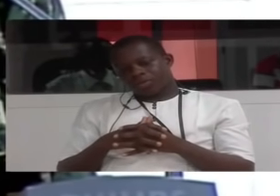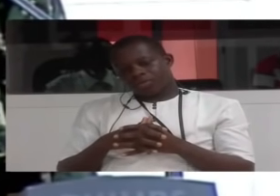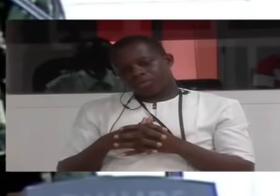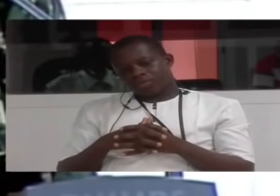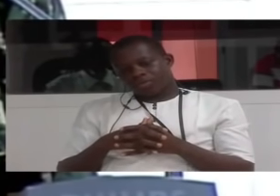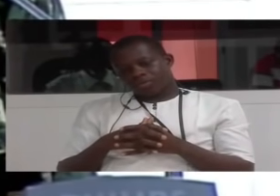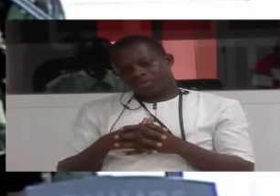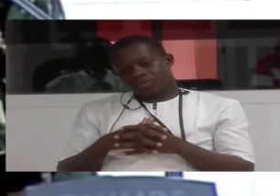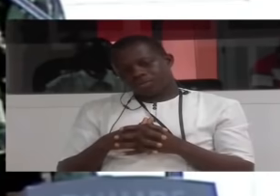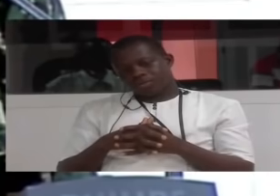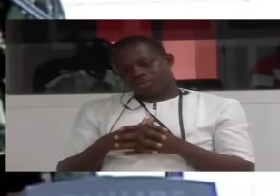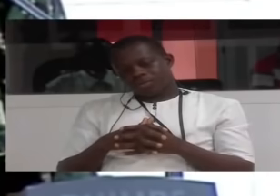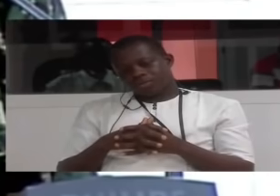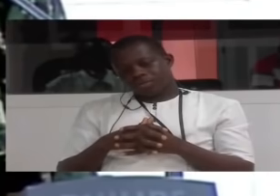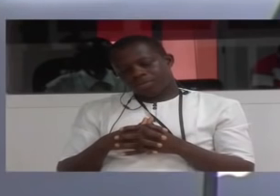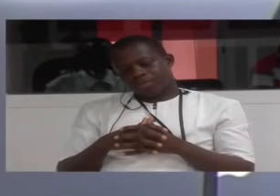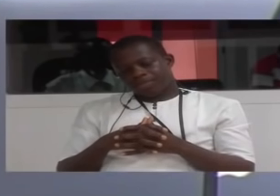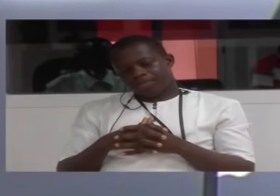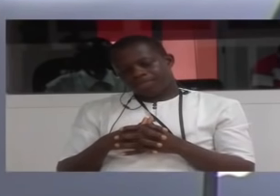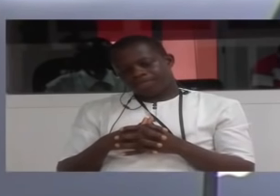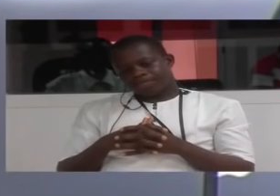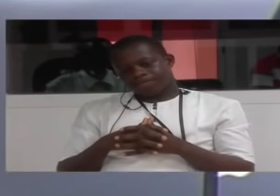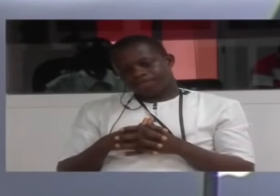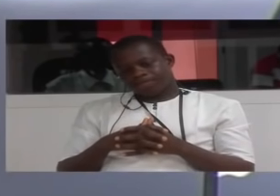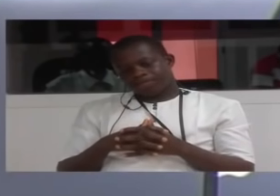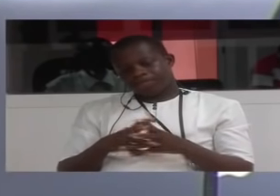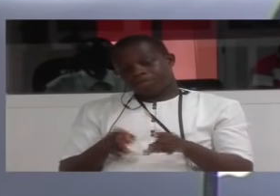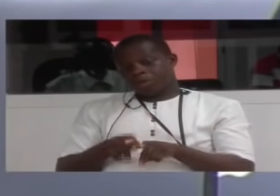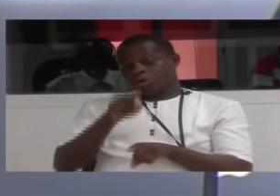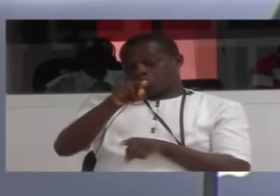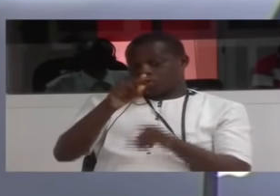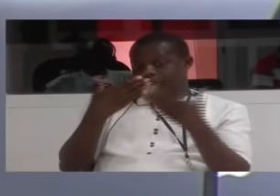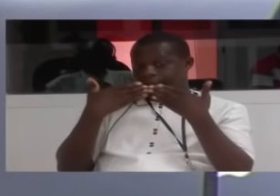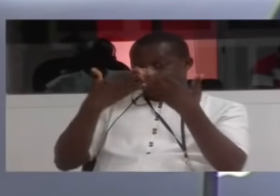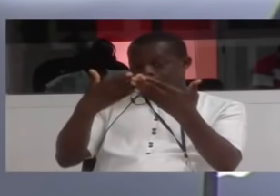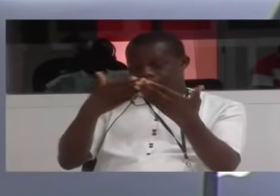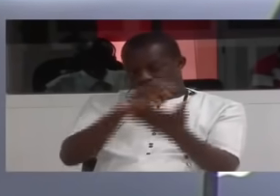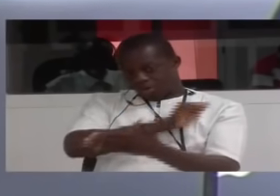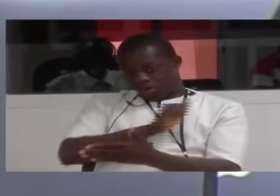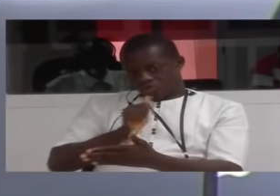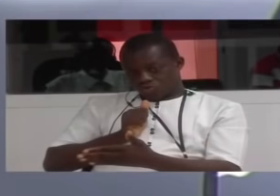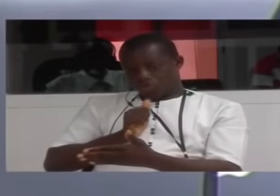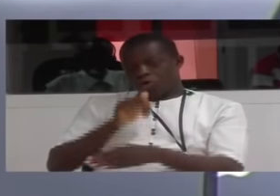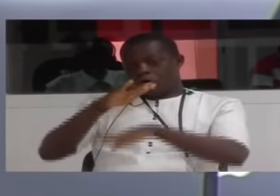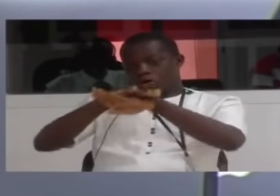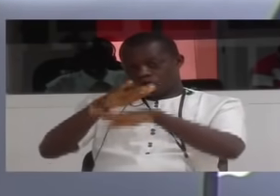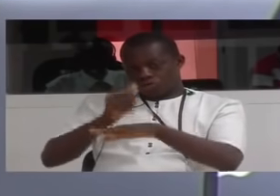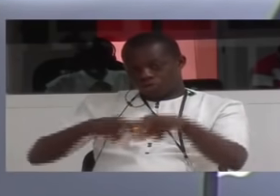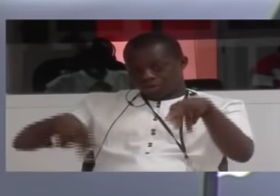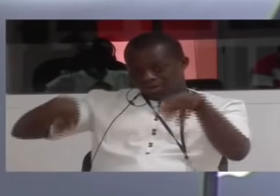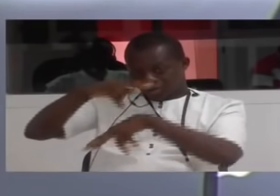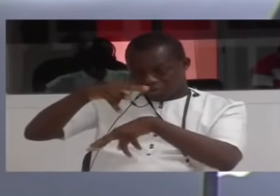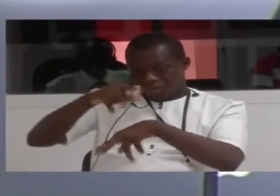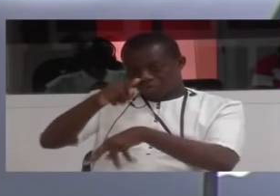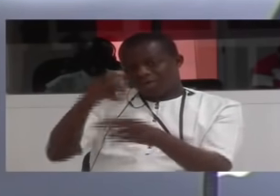Mustafa Koli and kill him. So you just told us that you, upon your return, you